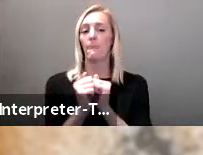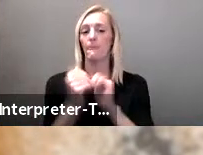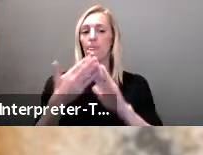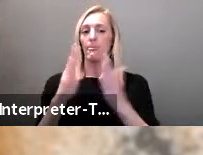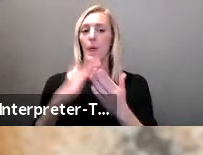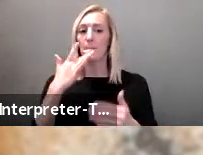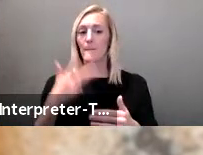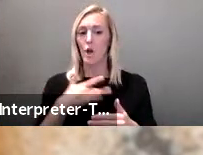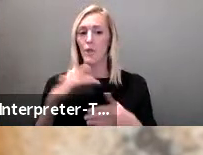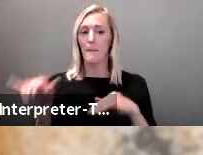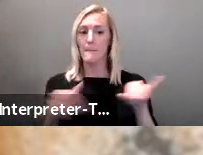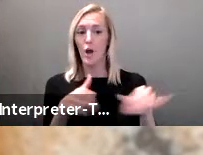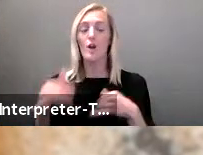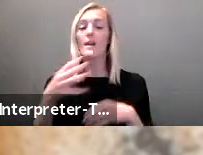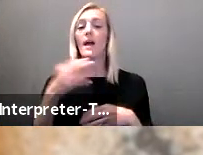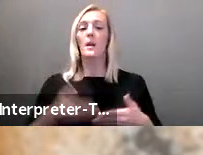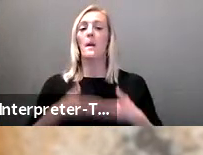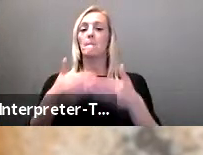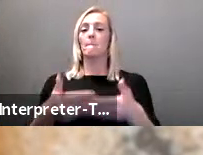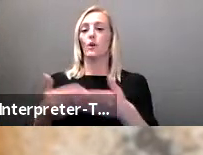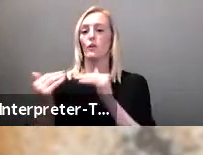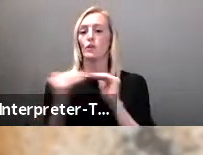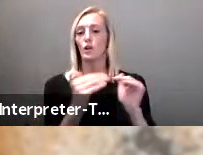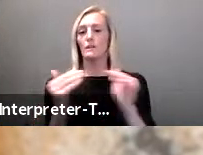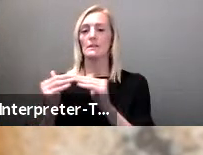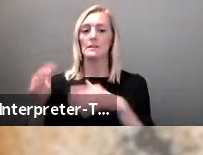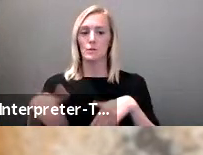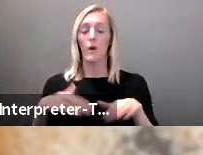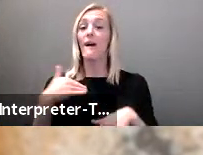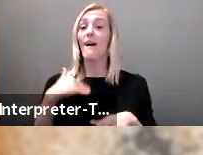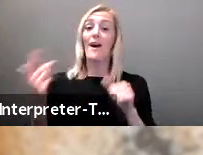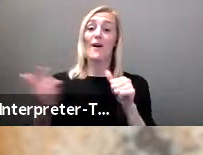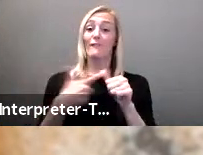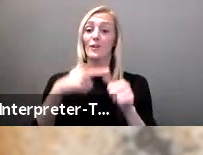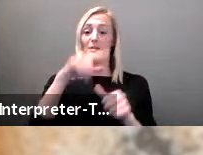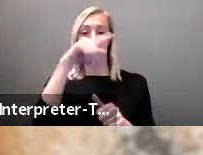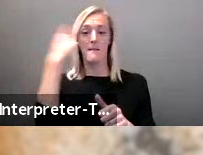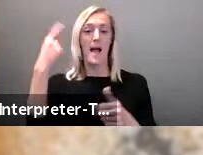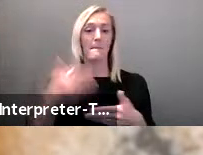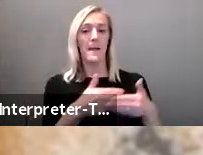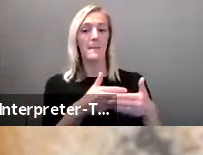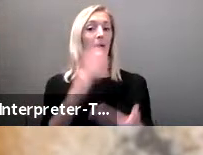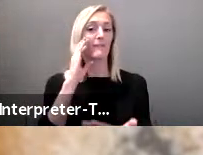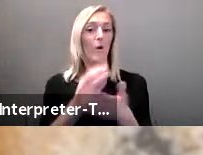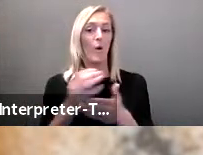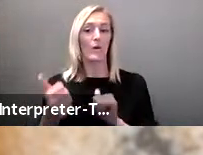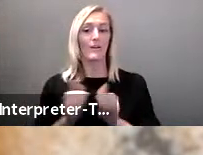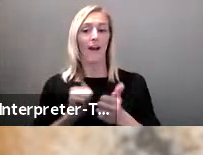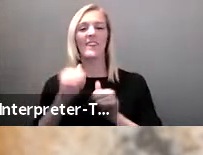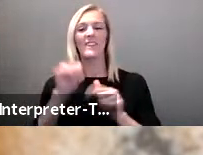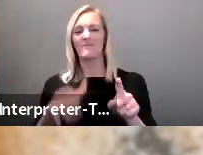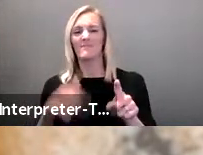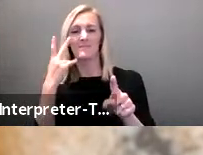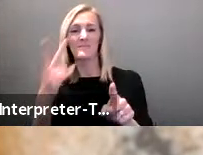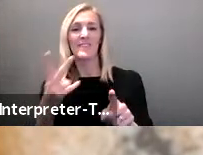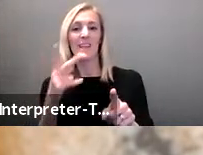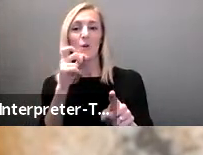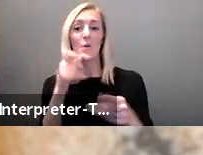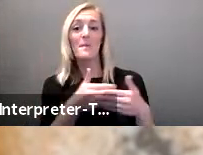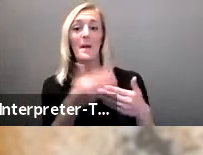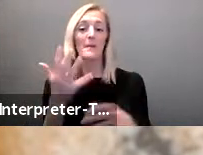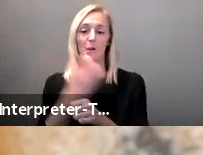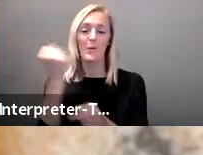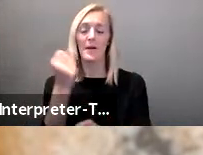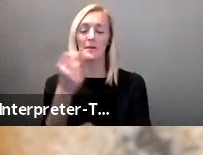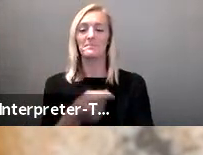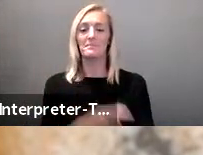day with a birth justice walk. And we also had our first Black baby photo contest this year. And that is the picture you see here is the winner. And the reality